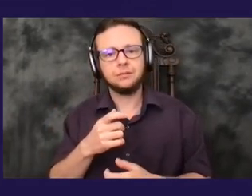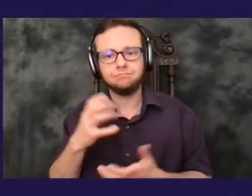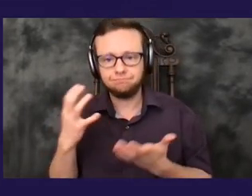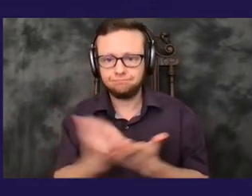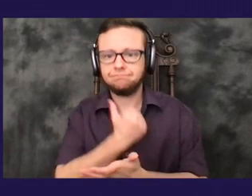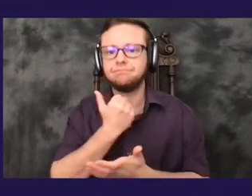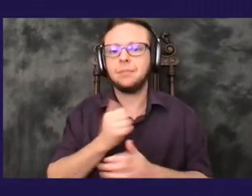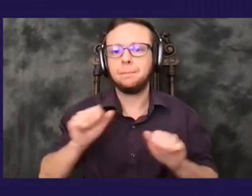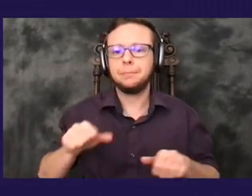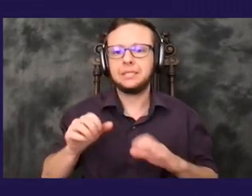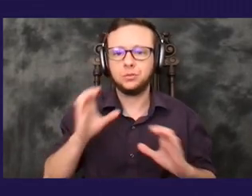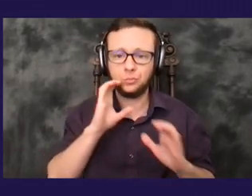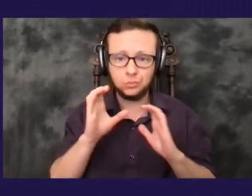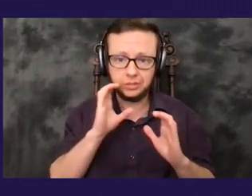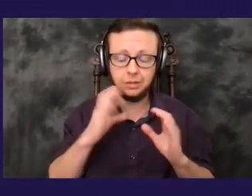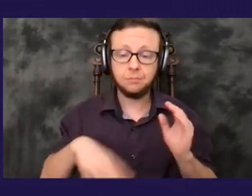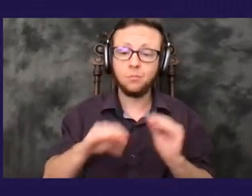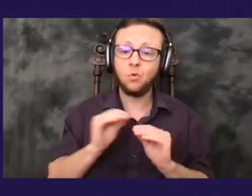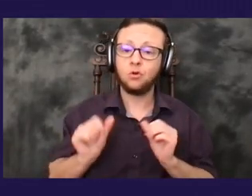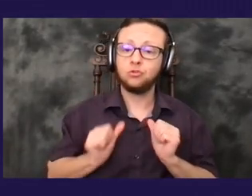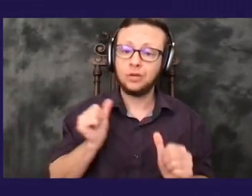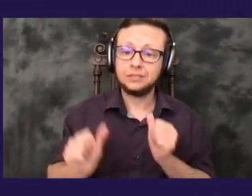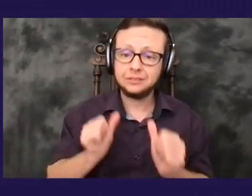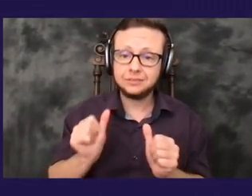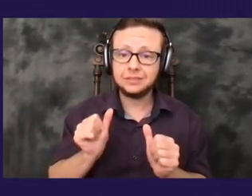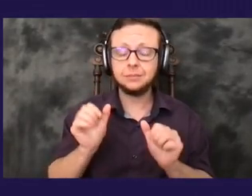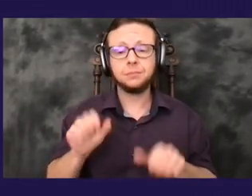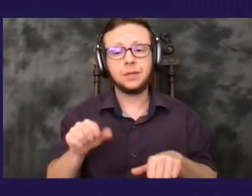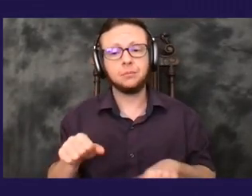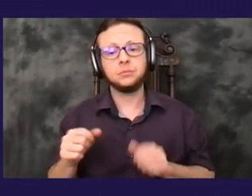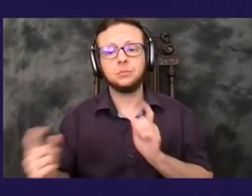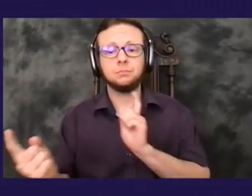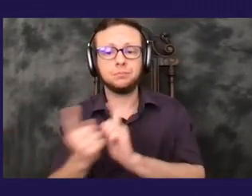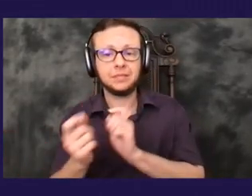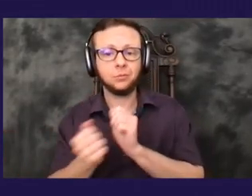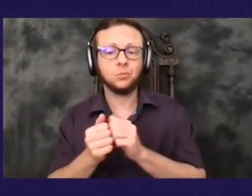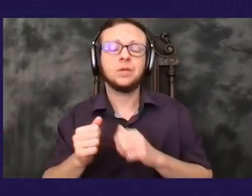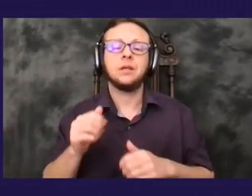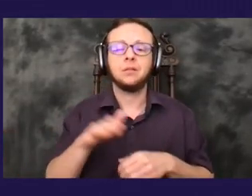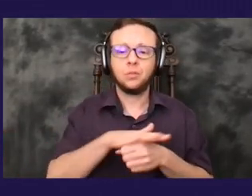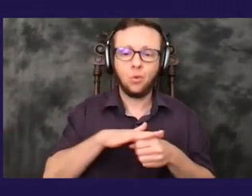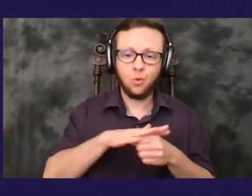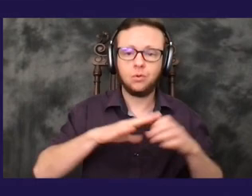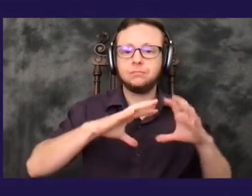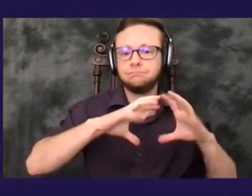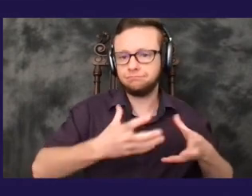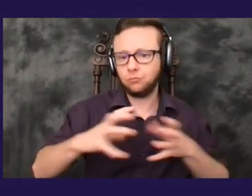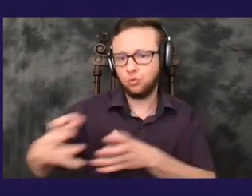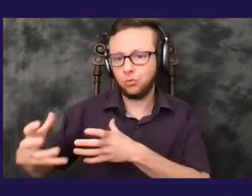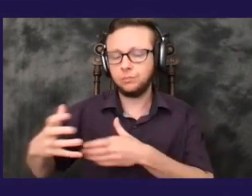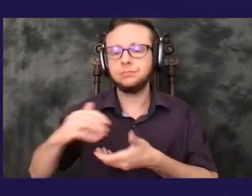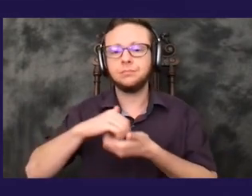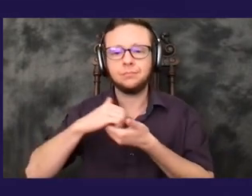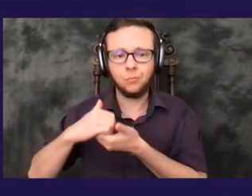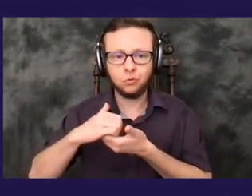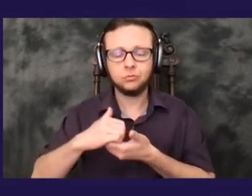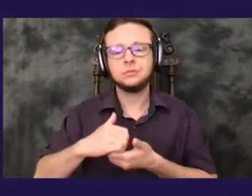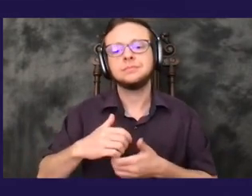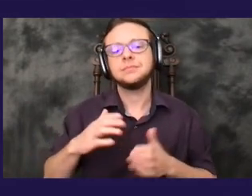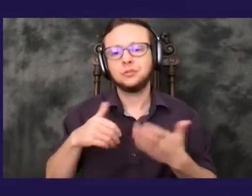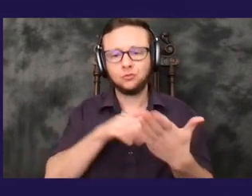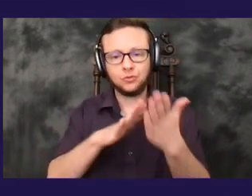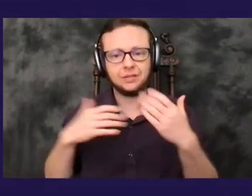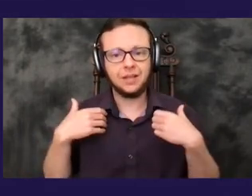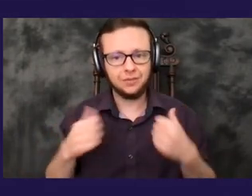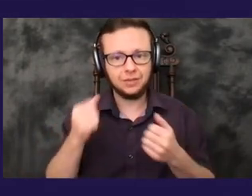communicate more aggressively to be able to meet with our local entities, local partners, to be able to address health information moving forward. So thanks for